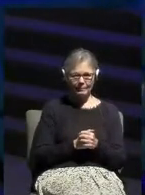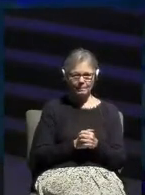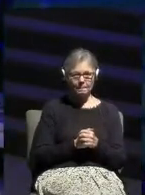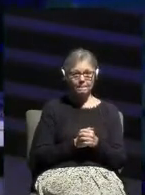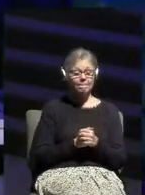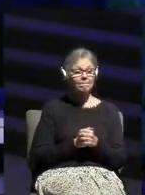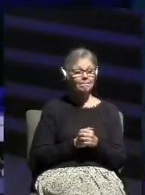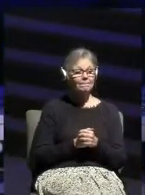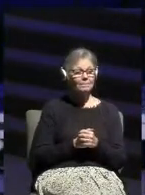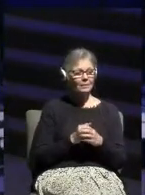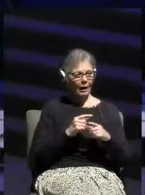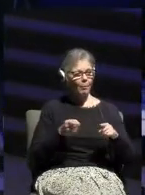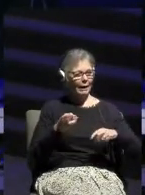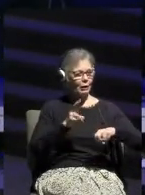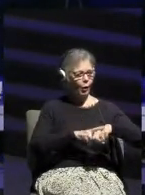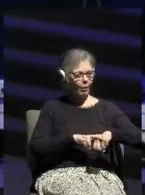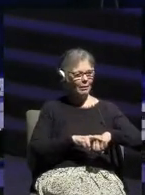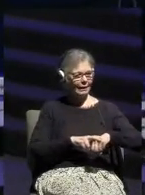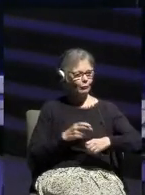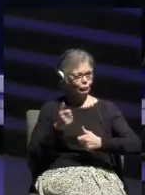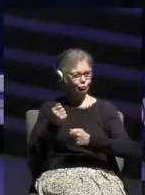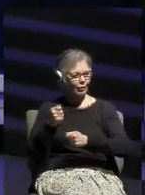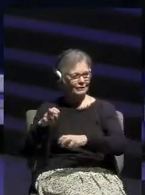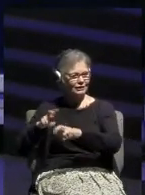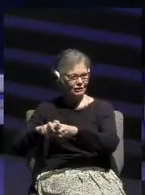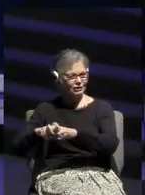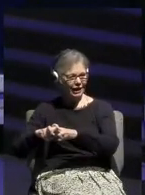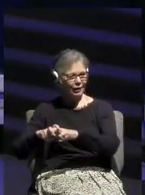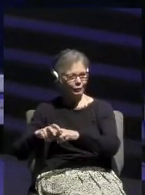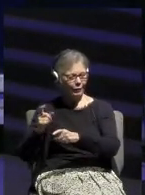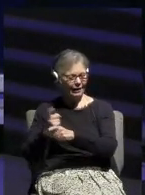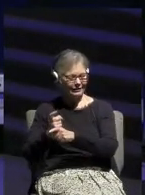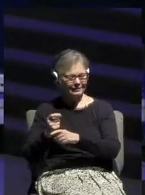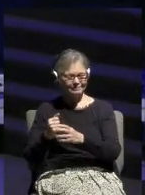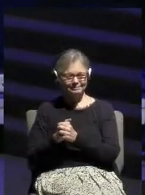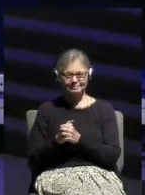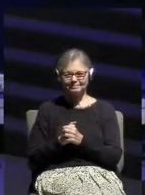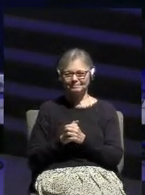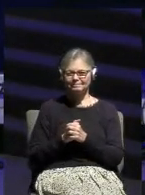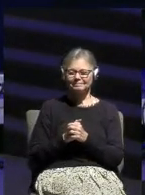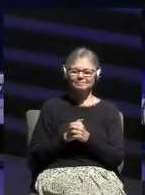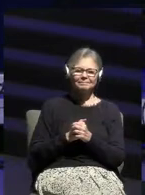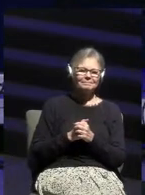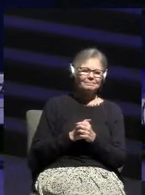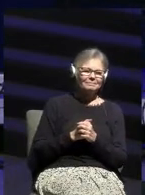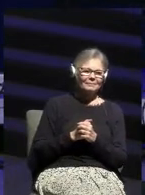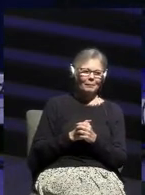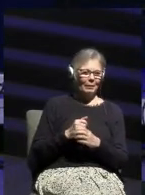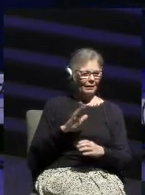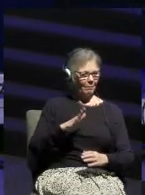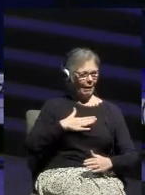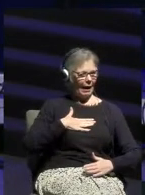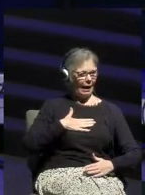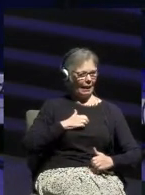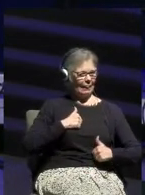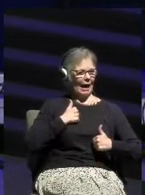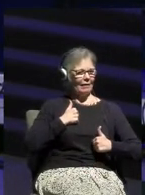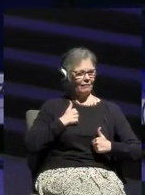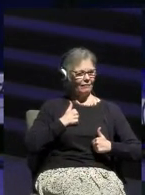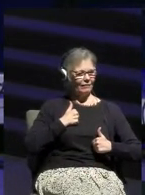But normally we trust, right? And I get it. Handing what we would consider handing our entire